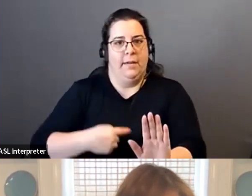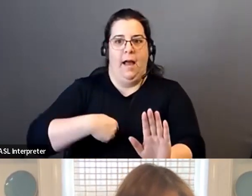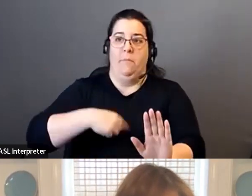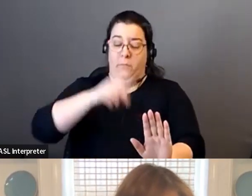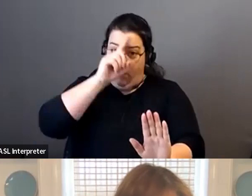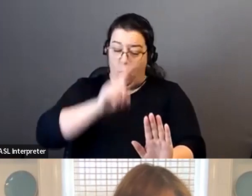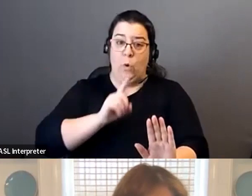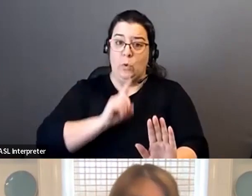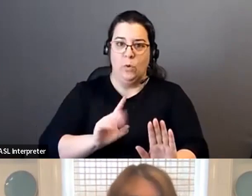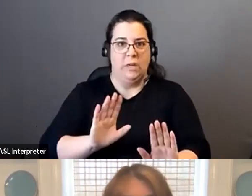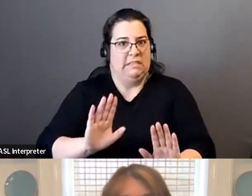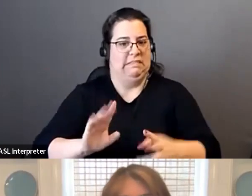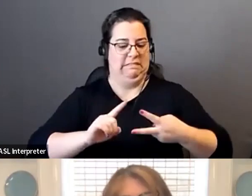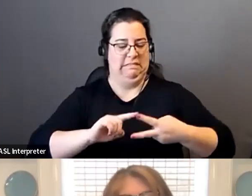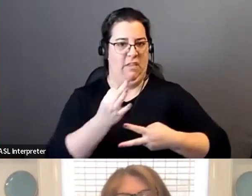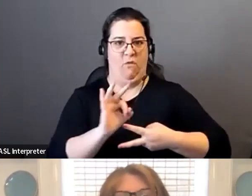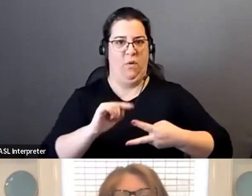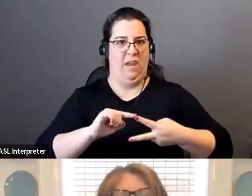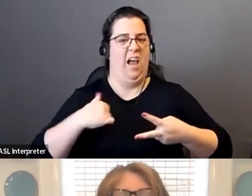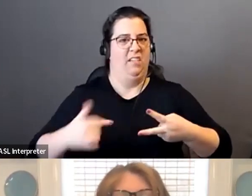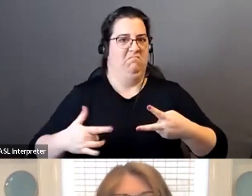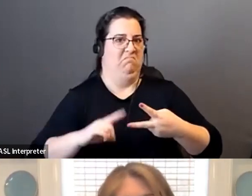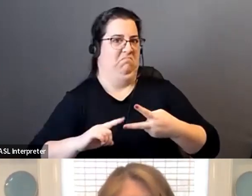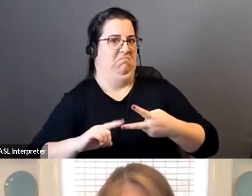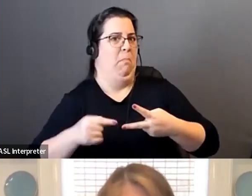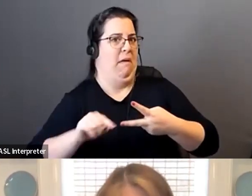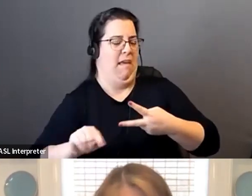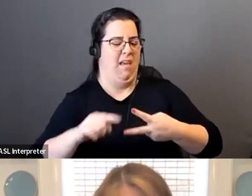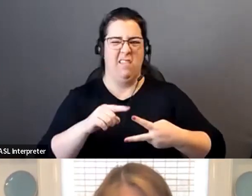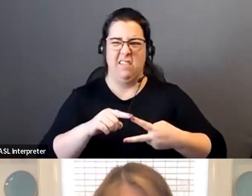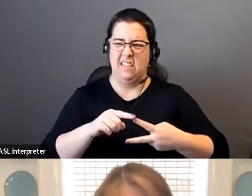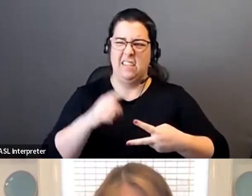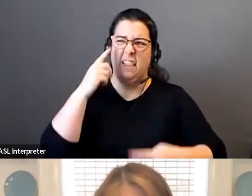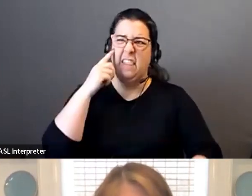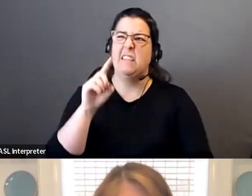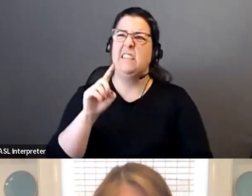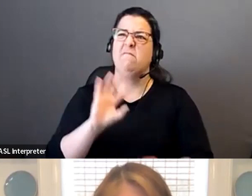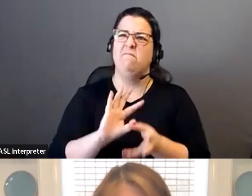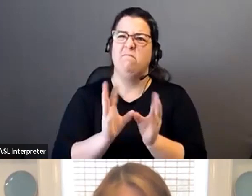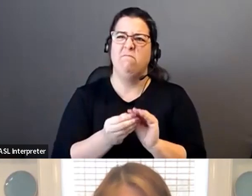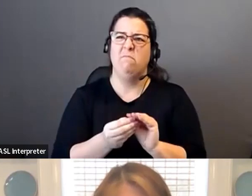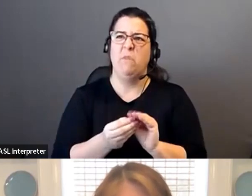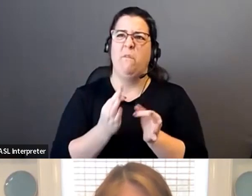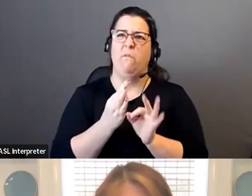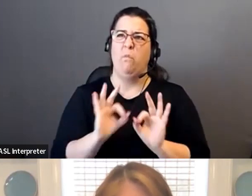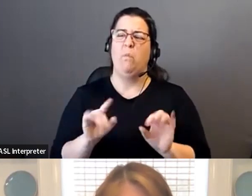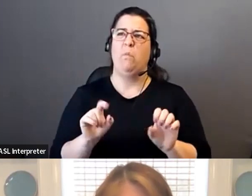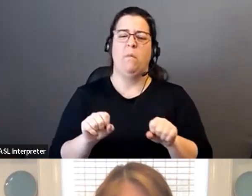used the free version for a long time, but I believe they give you maybe like 50 1-minute videos for free that you can